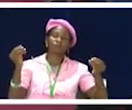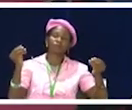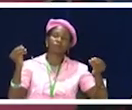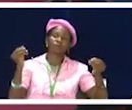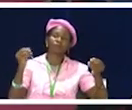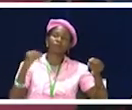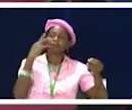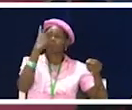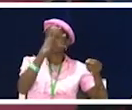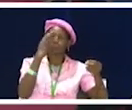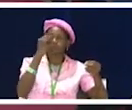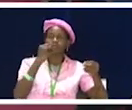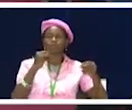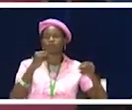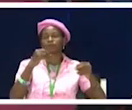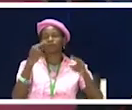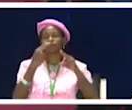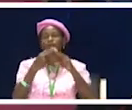Beautiful eulogy.